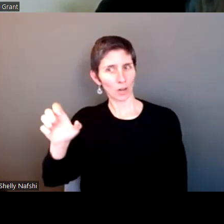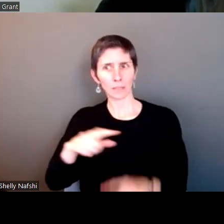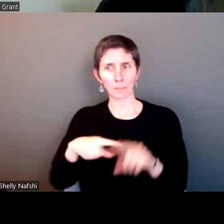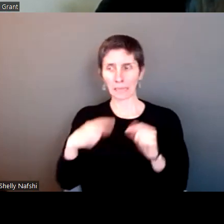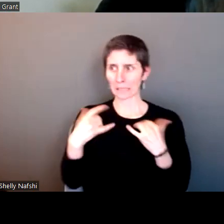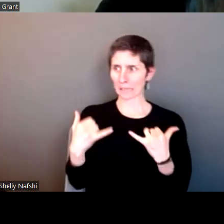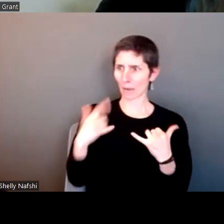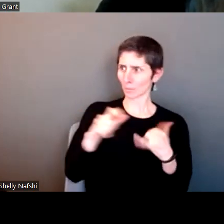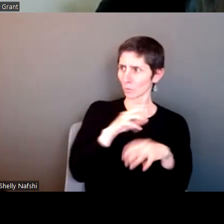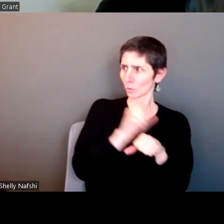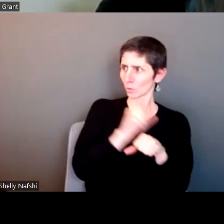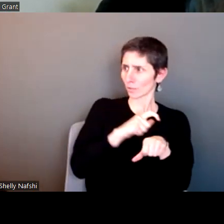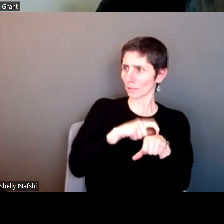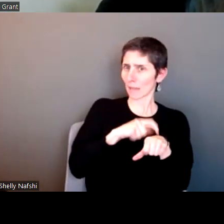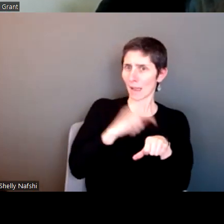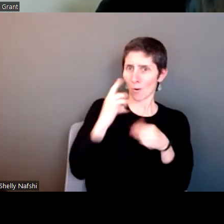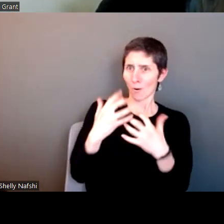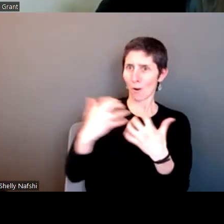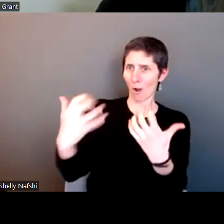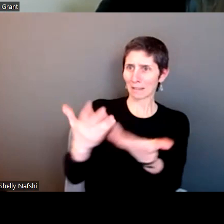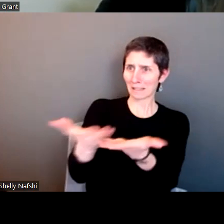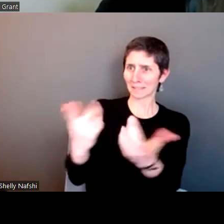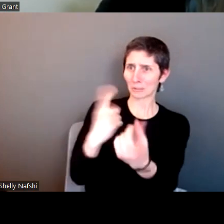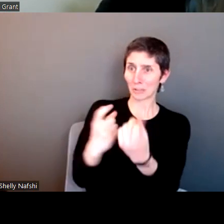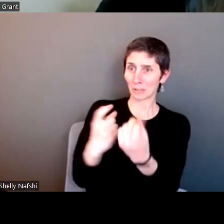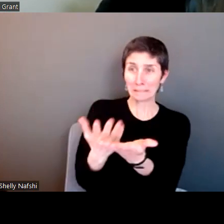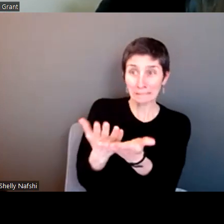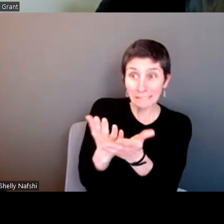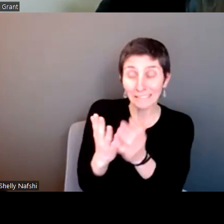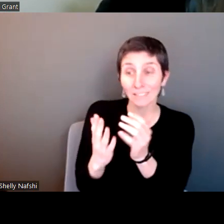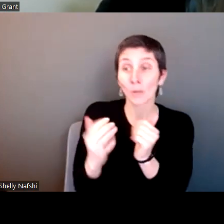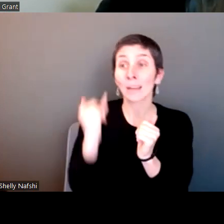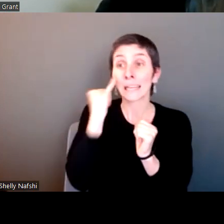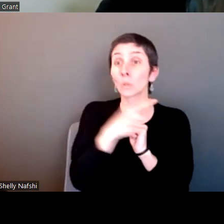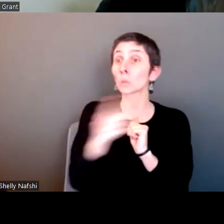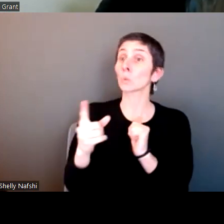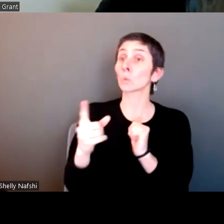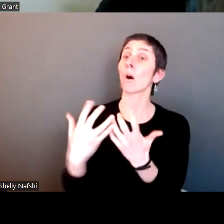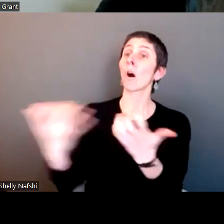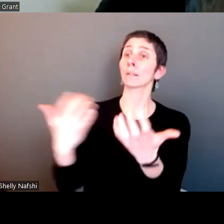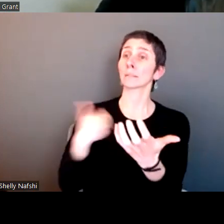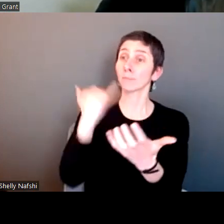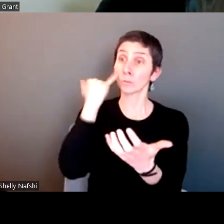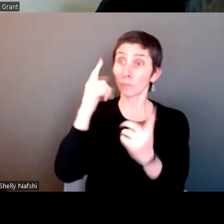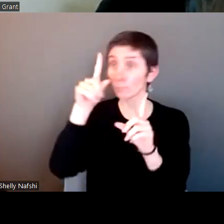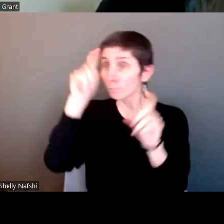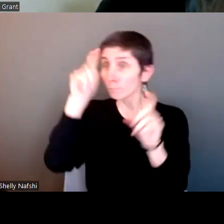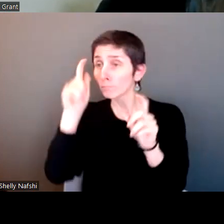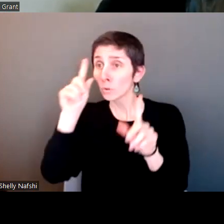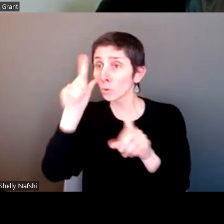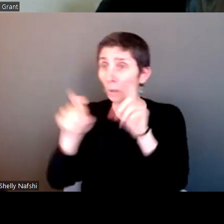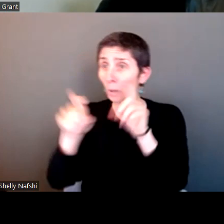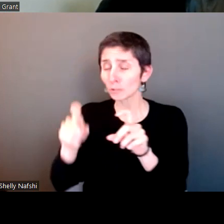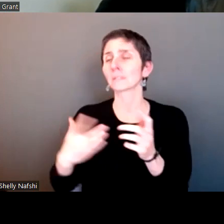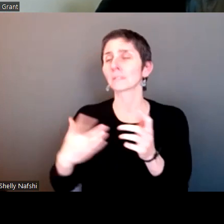we created for people in the audience. If they have questions, put them in your chat. Put them in the Q&A, and